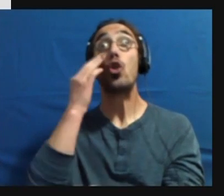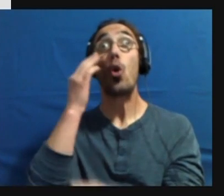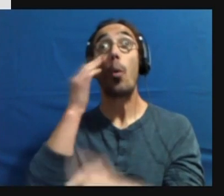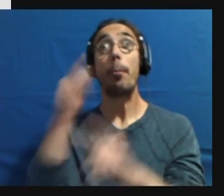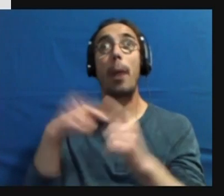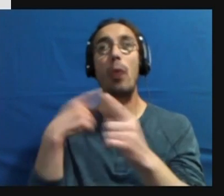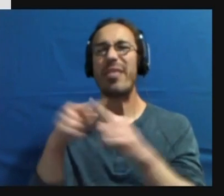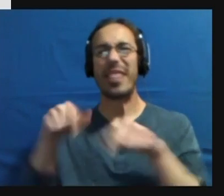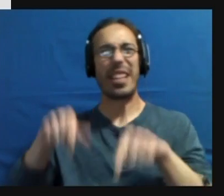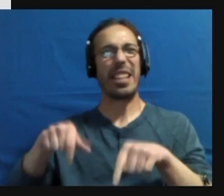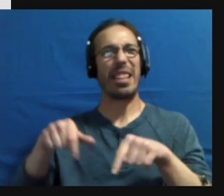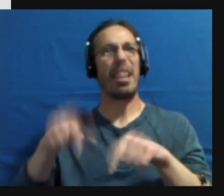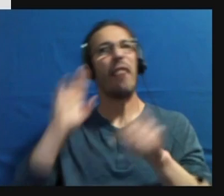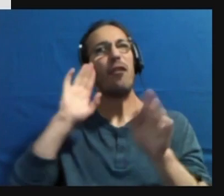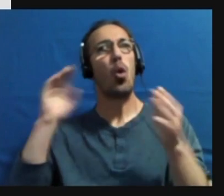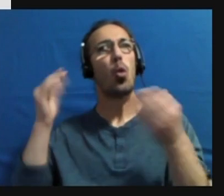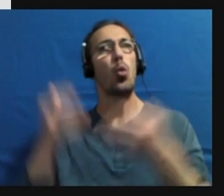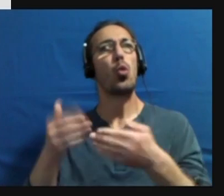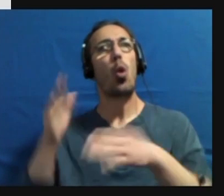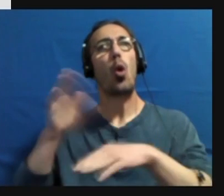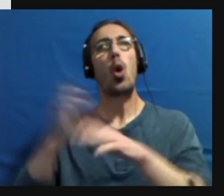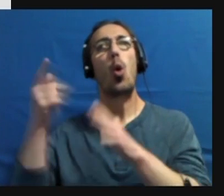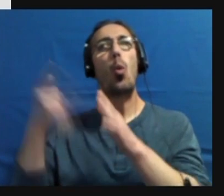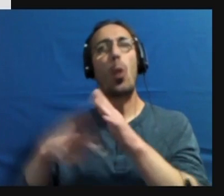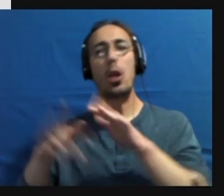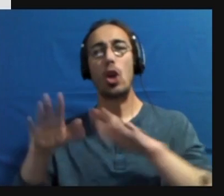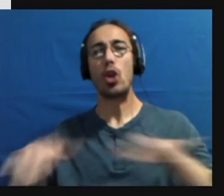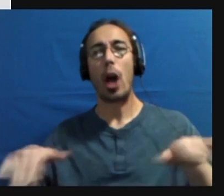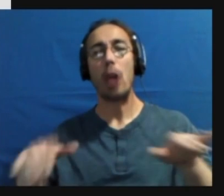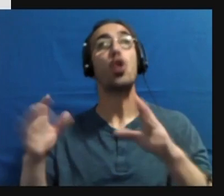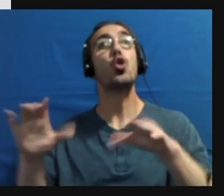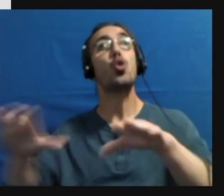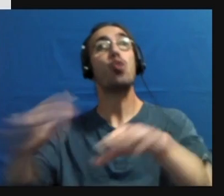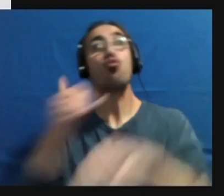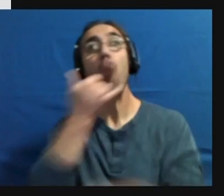this focus on what a child is doing wrong